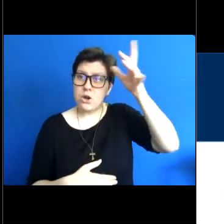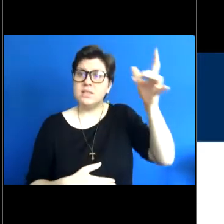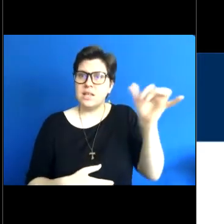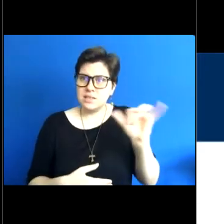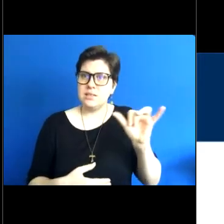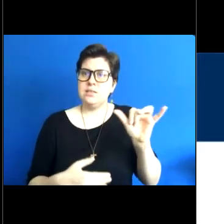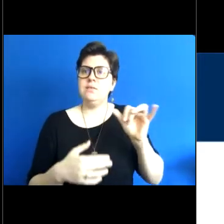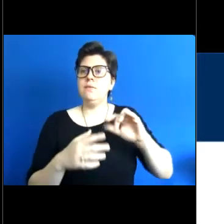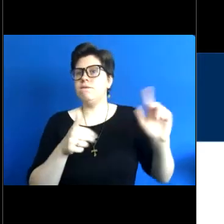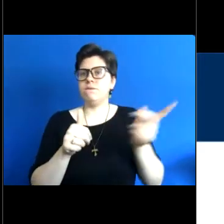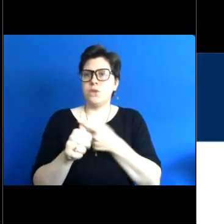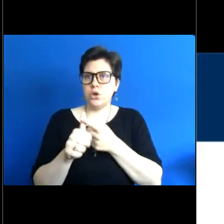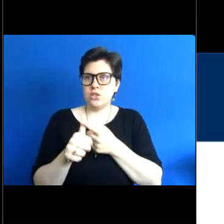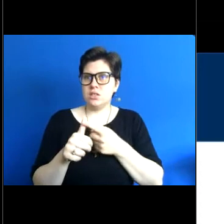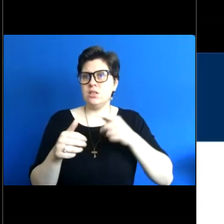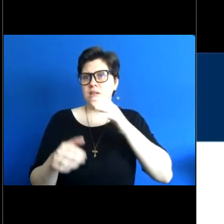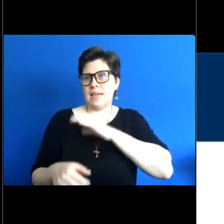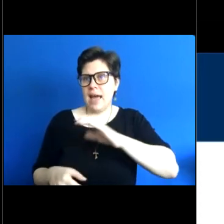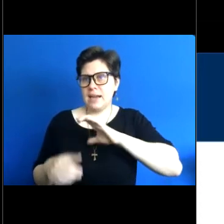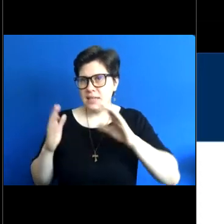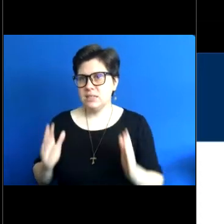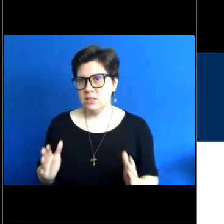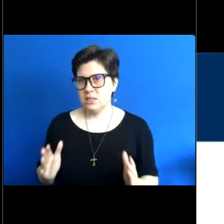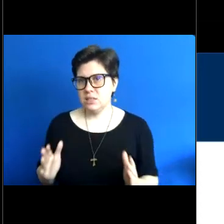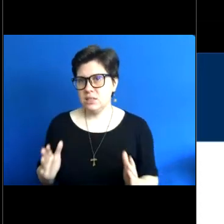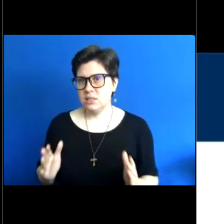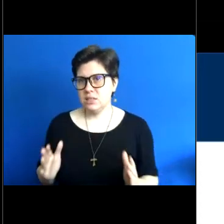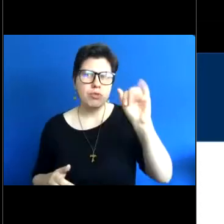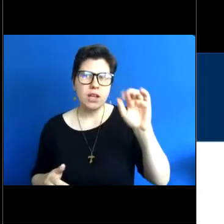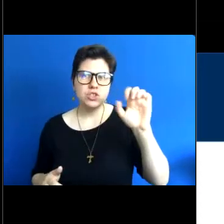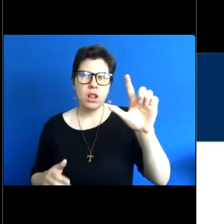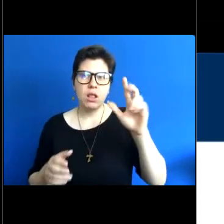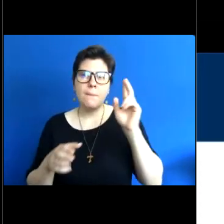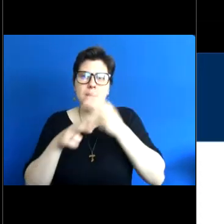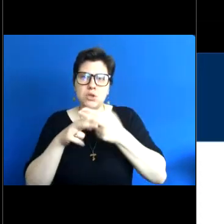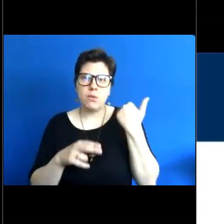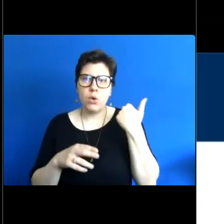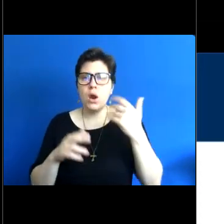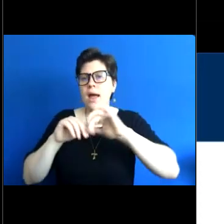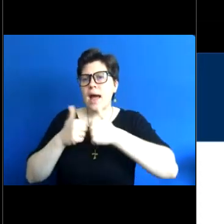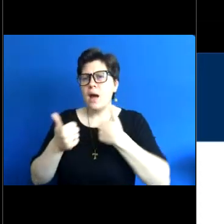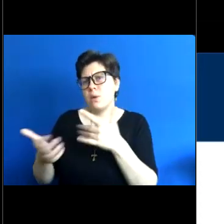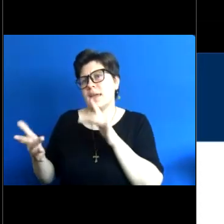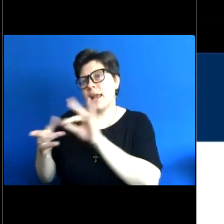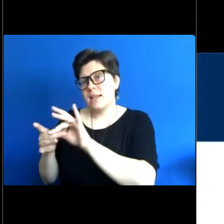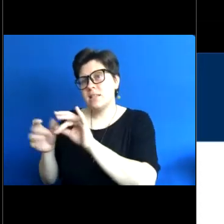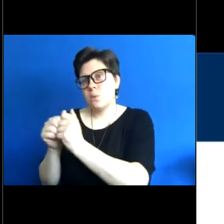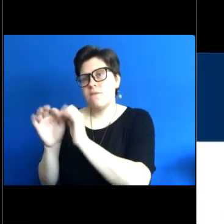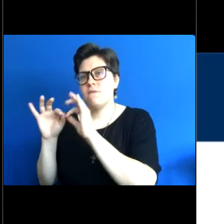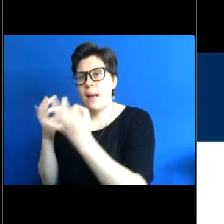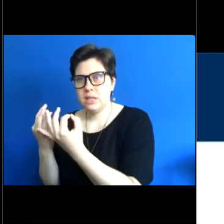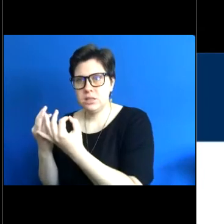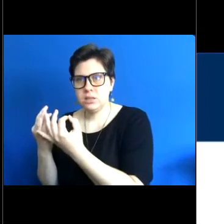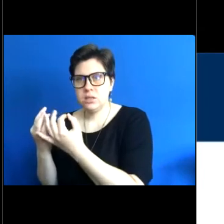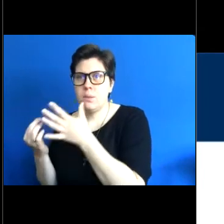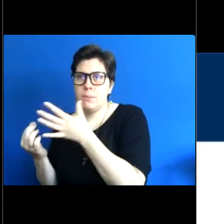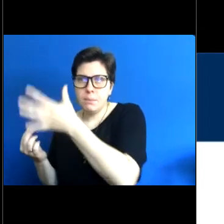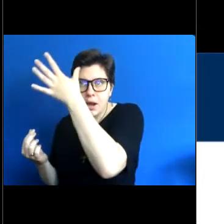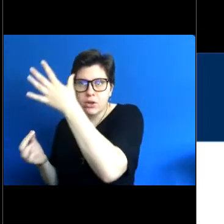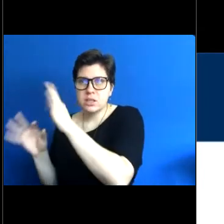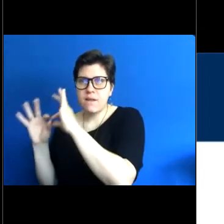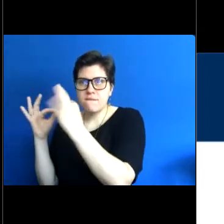children. And so Rachel was mentioning this earlier. How are we connecting with families? How are we partnering with parents